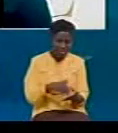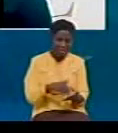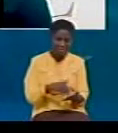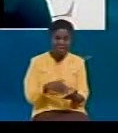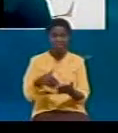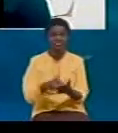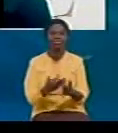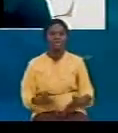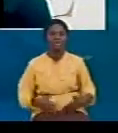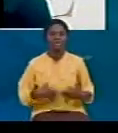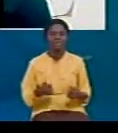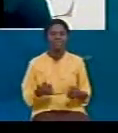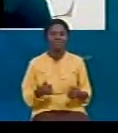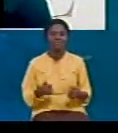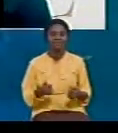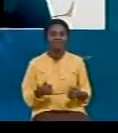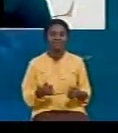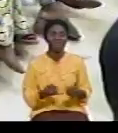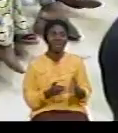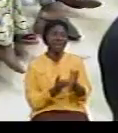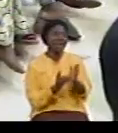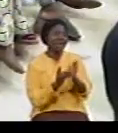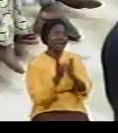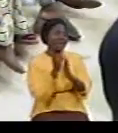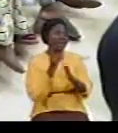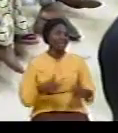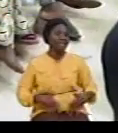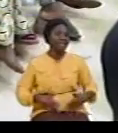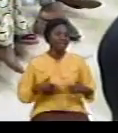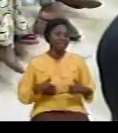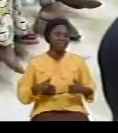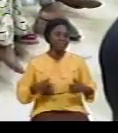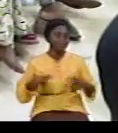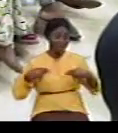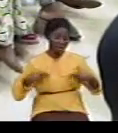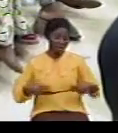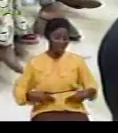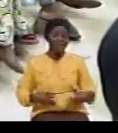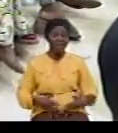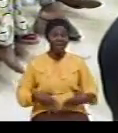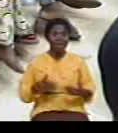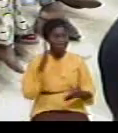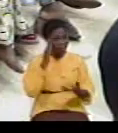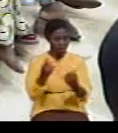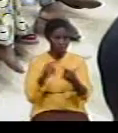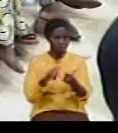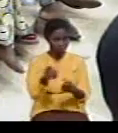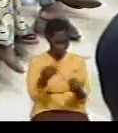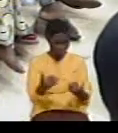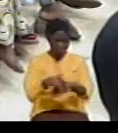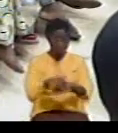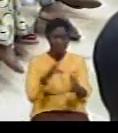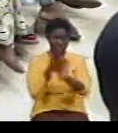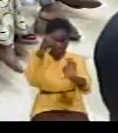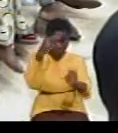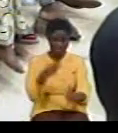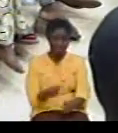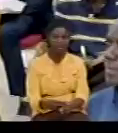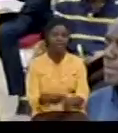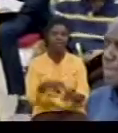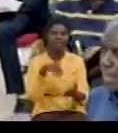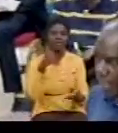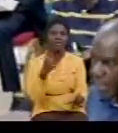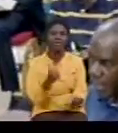life, dynamic life, healthy life will come to you tonight in